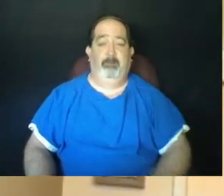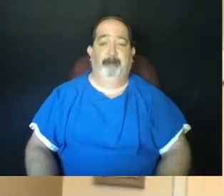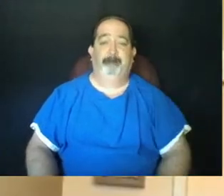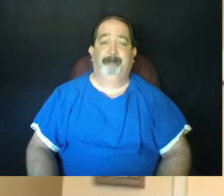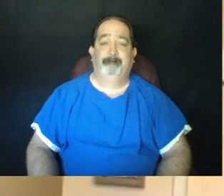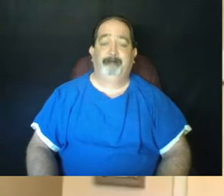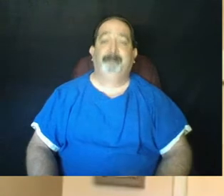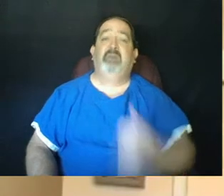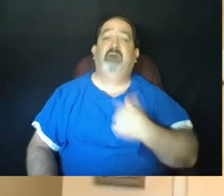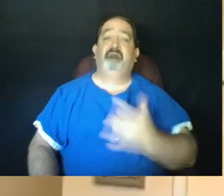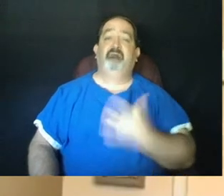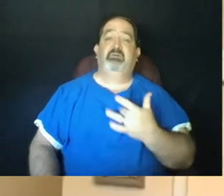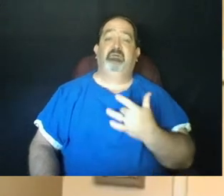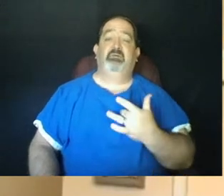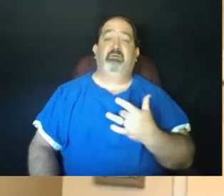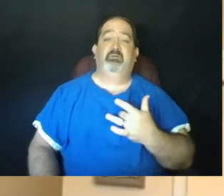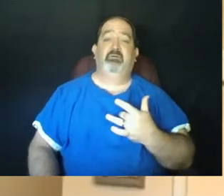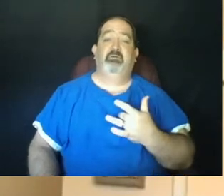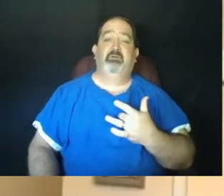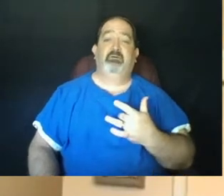I feel that